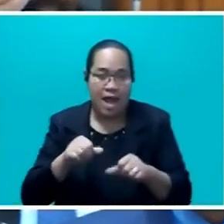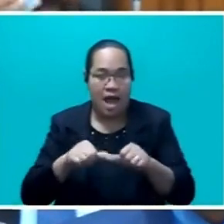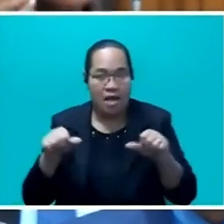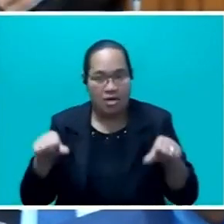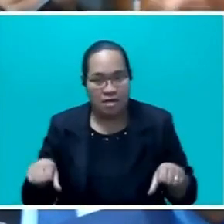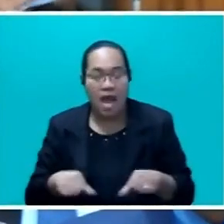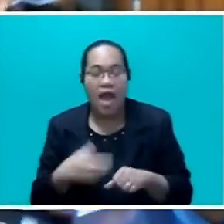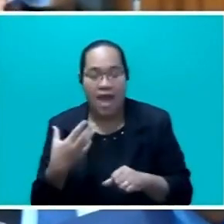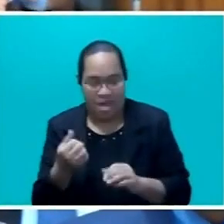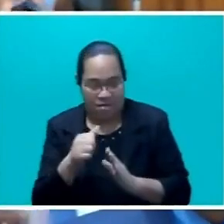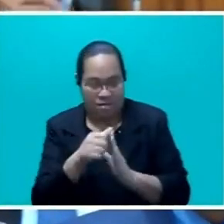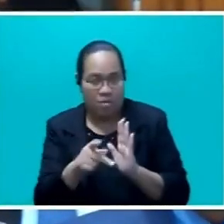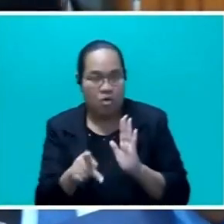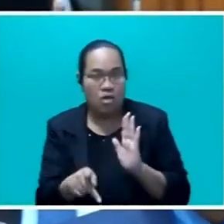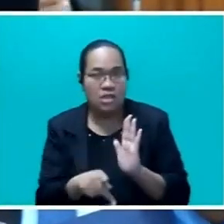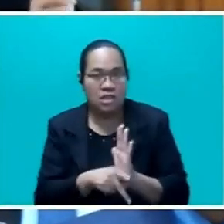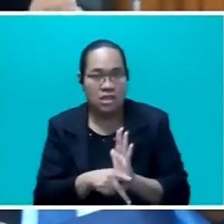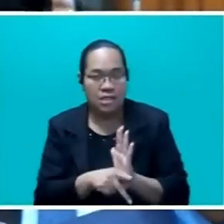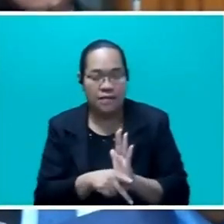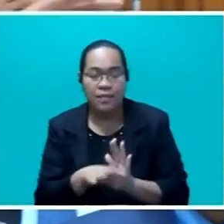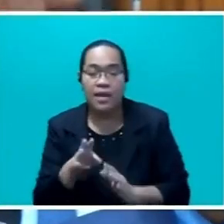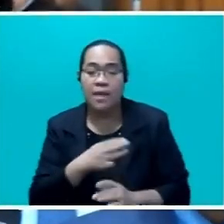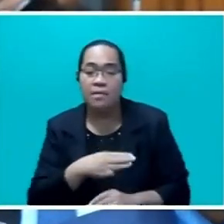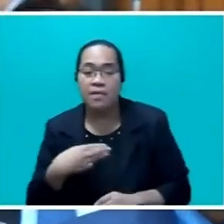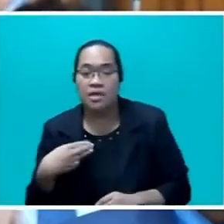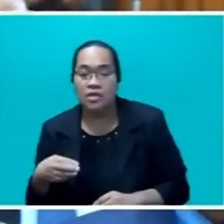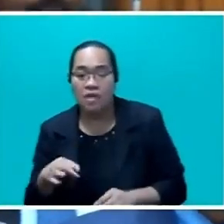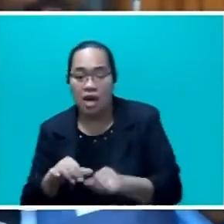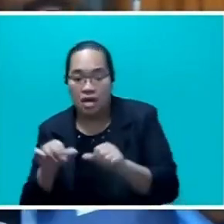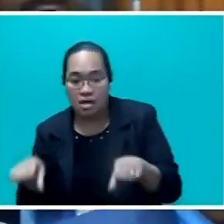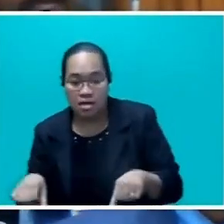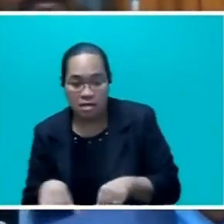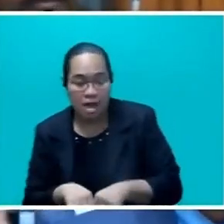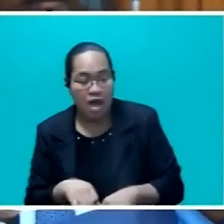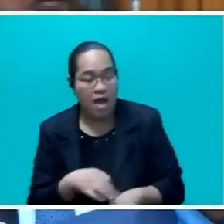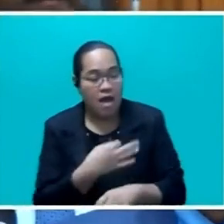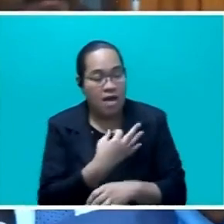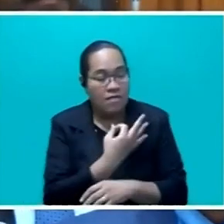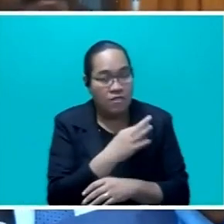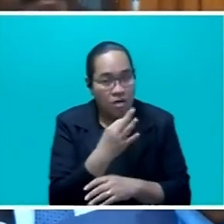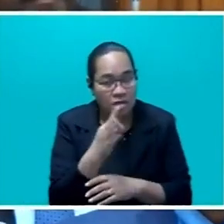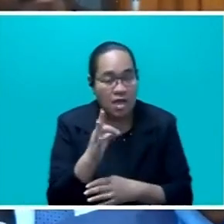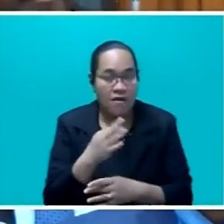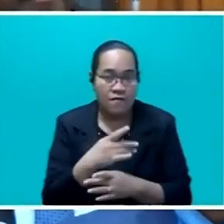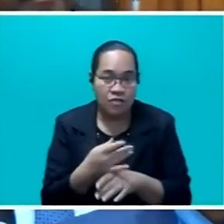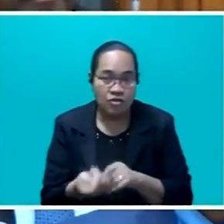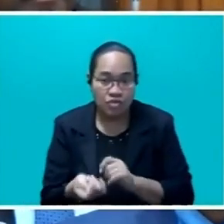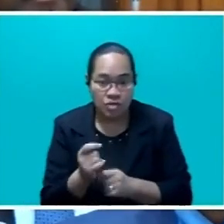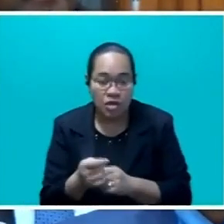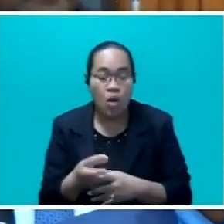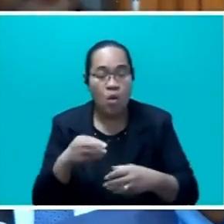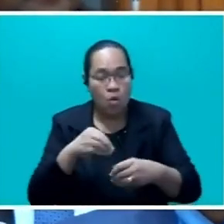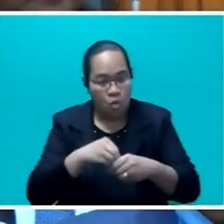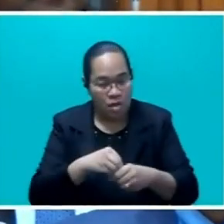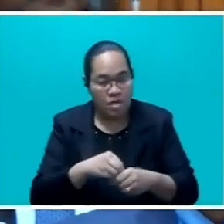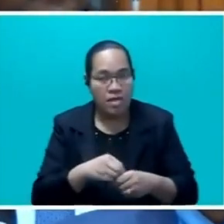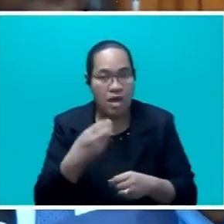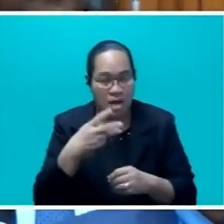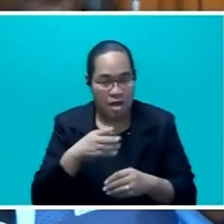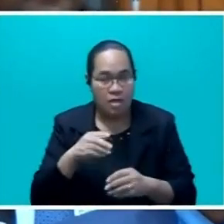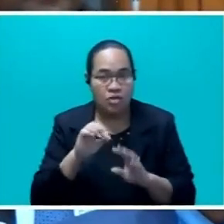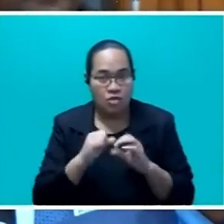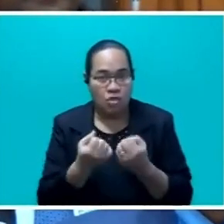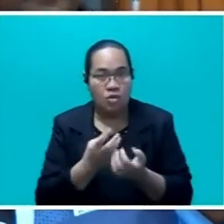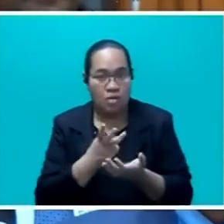policy. The Ministry of Agriculture and Forestry and Fisheries with the Ministry of Women and Poverty Alleviation